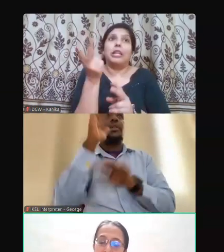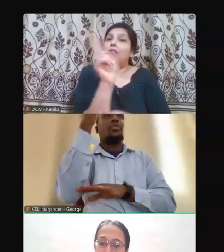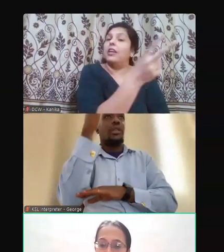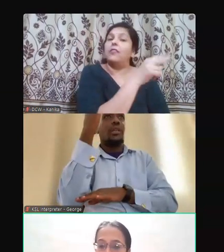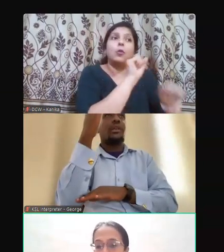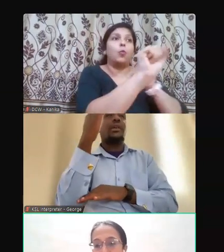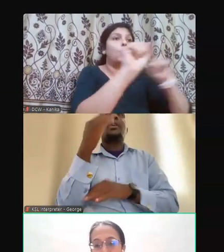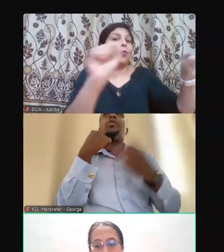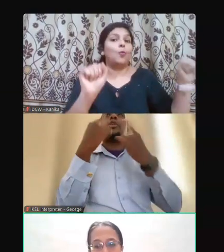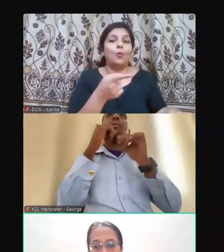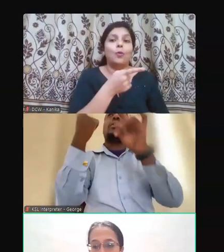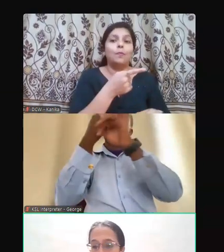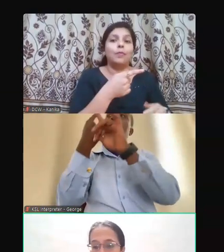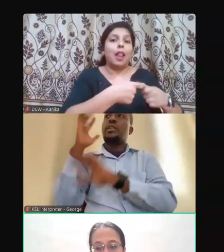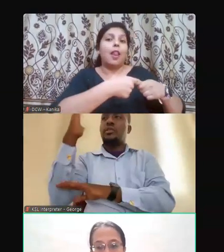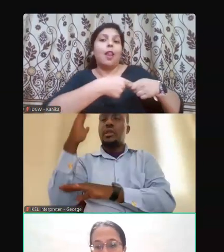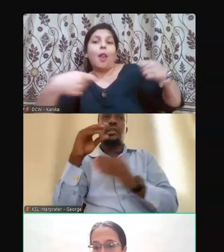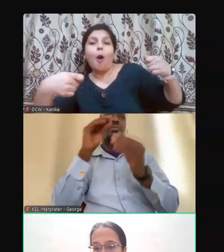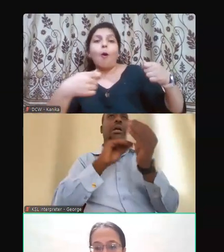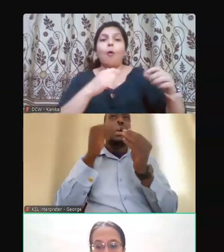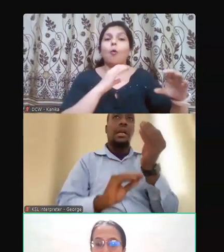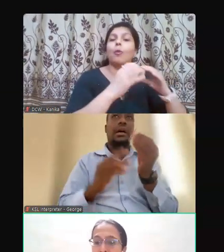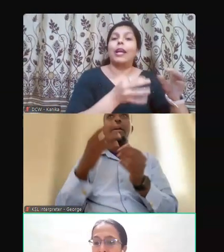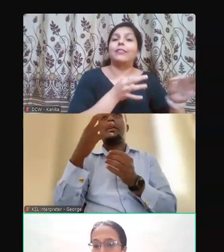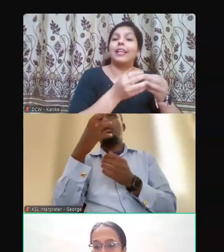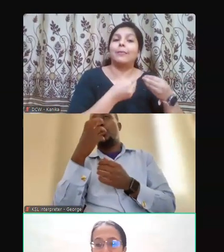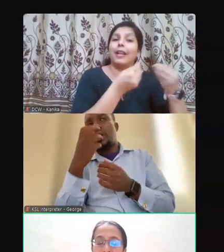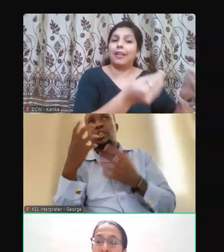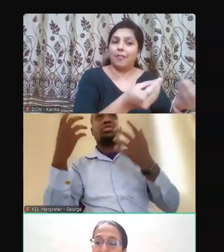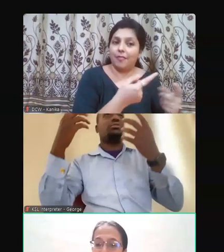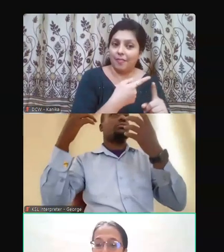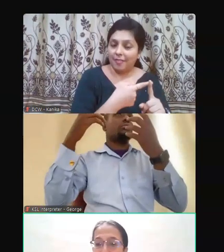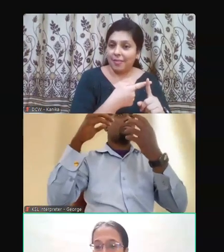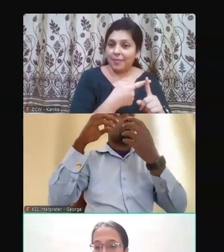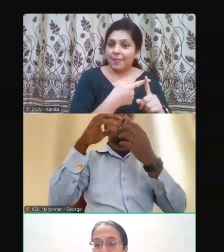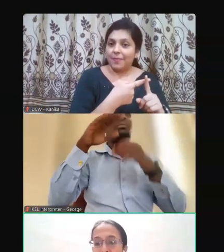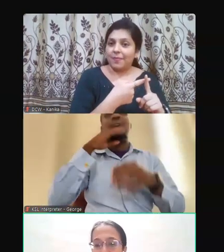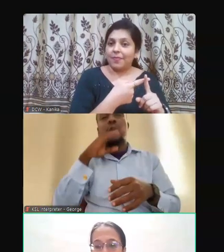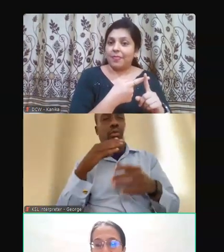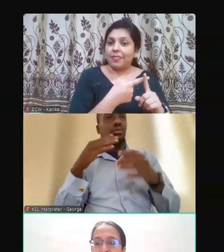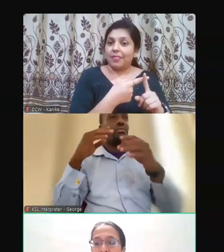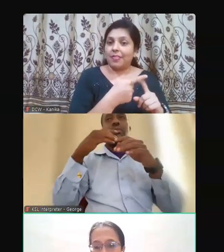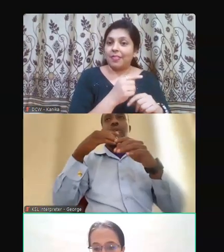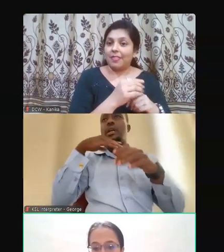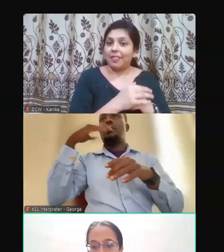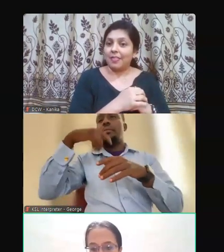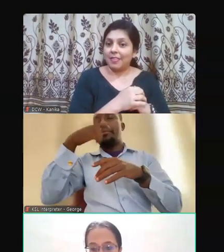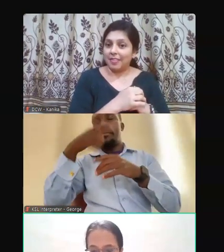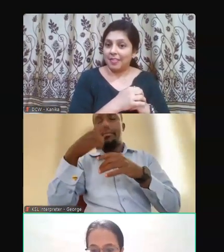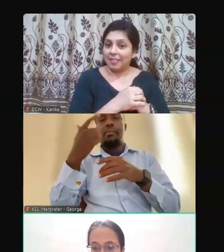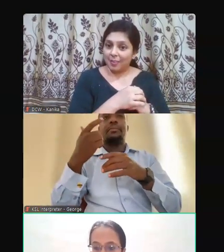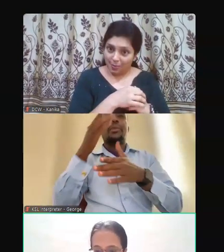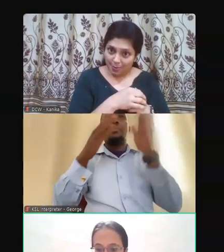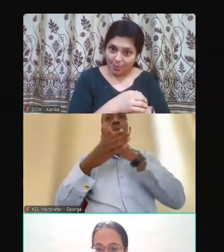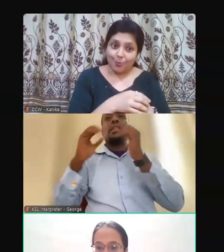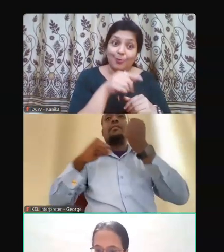there, like the banana, the orange tree, the mango tree, the apple tree, and you build the foundation of language with